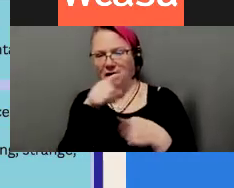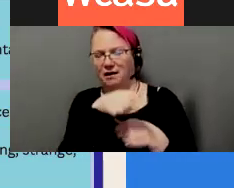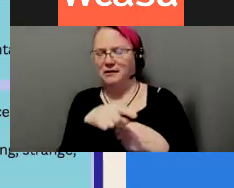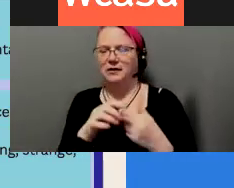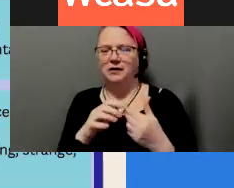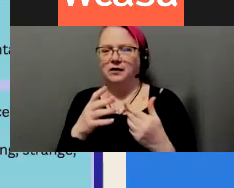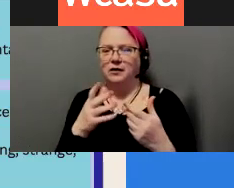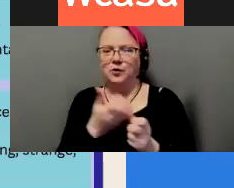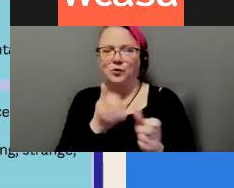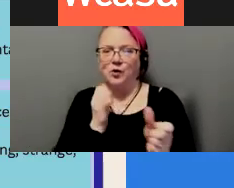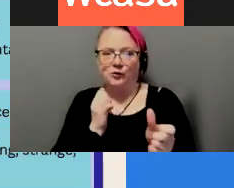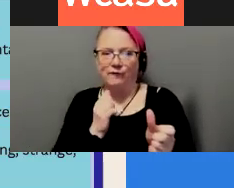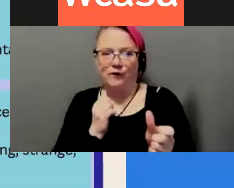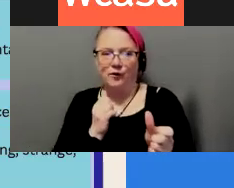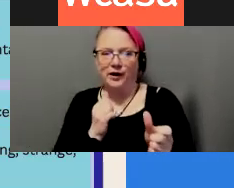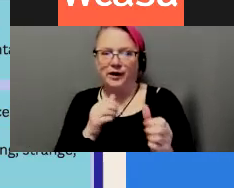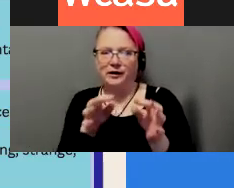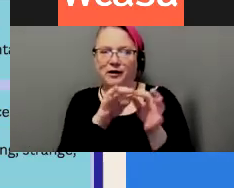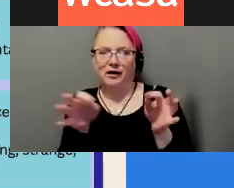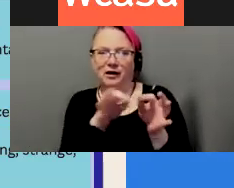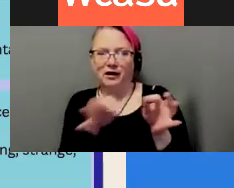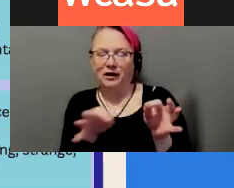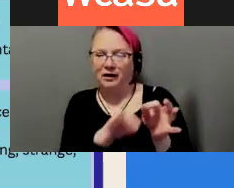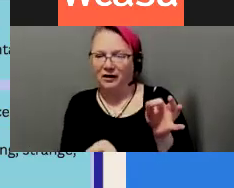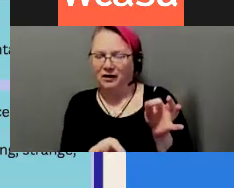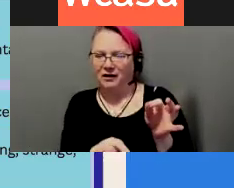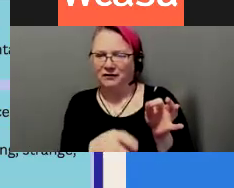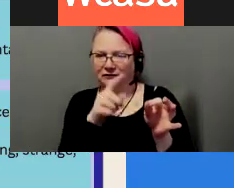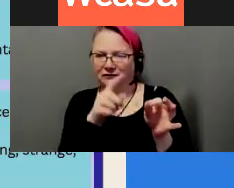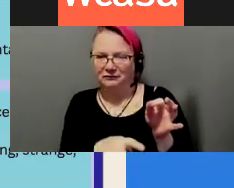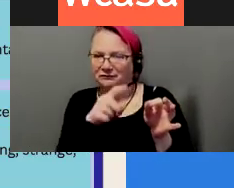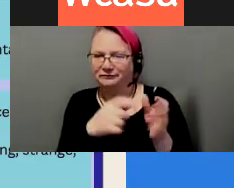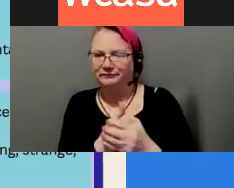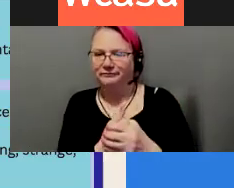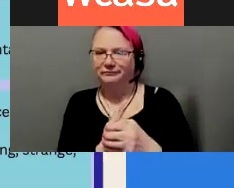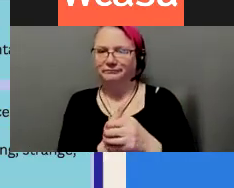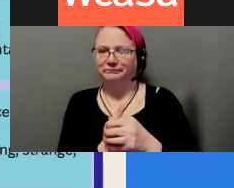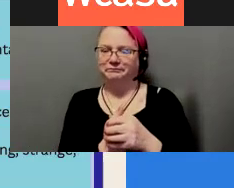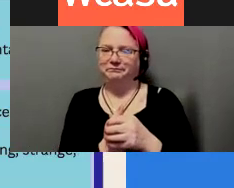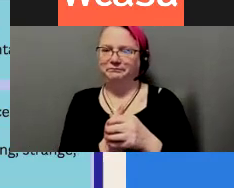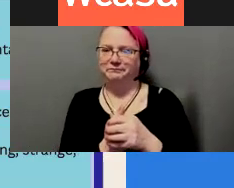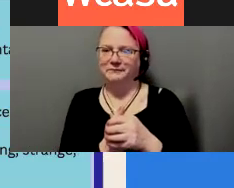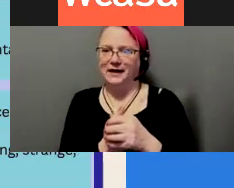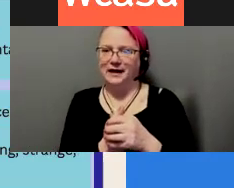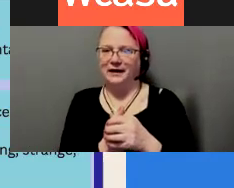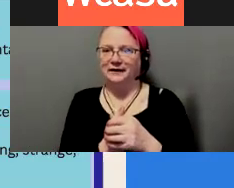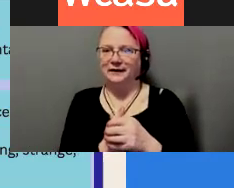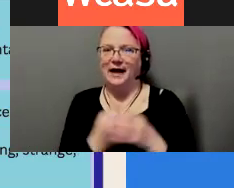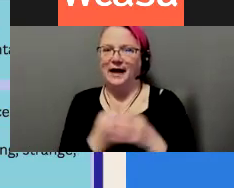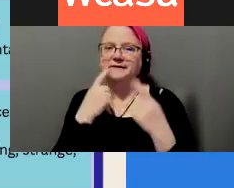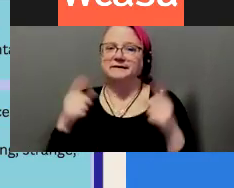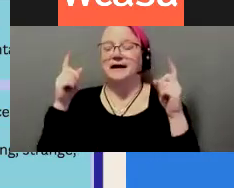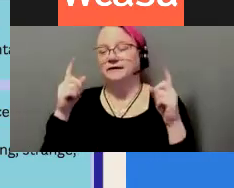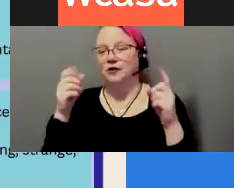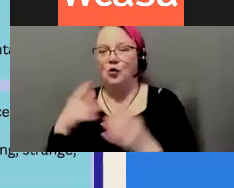to avoid phrasing these questions or phrasing these conversations as a successful suicide or